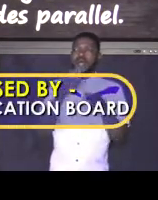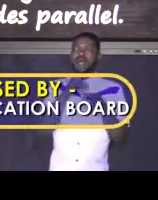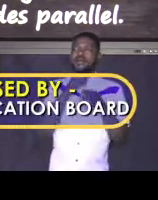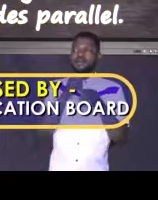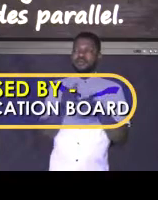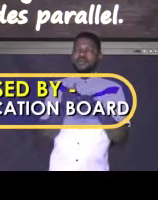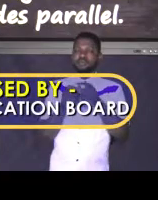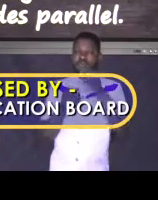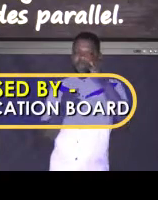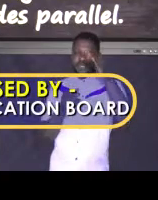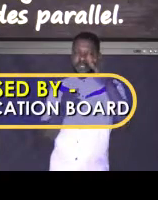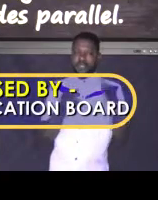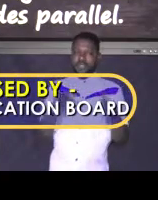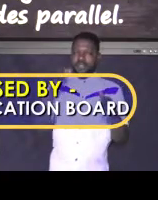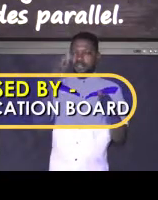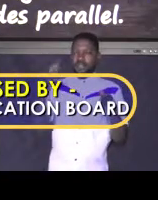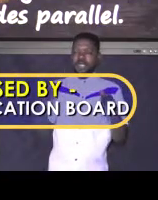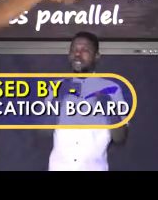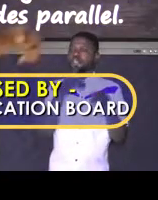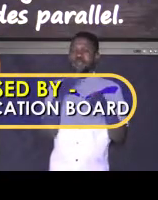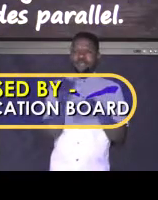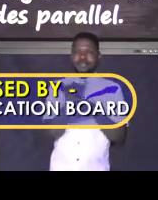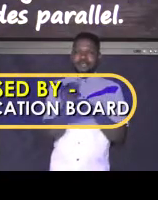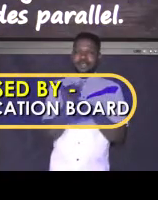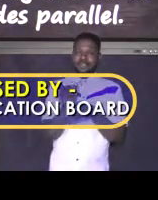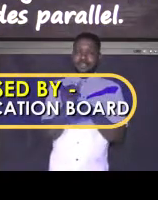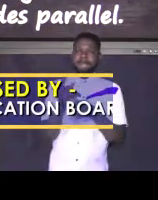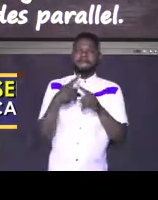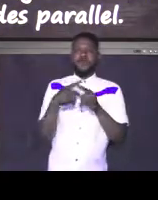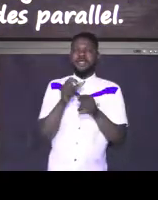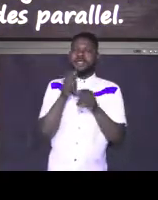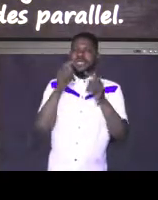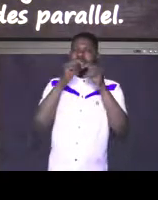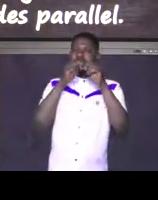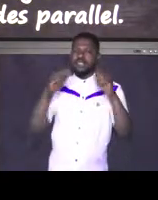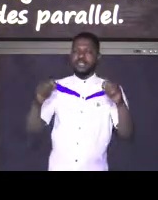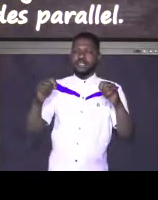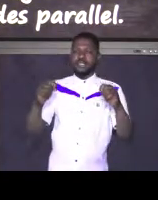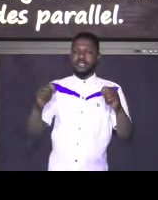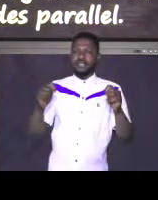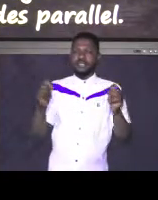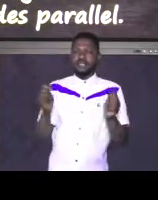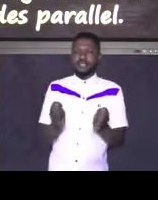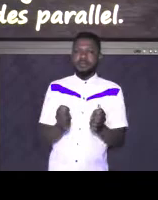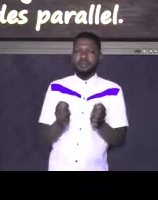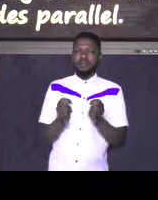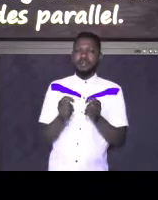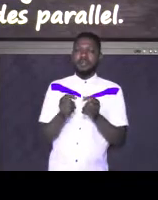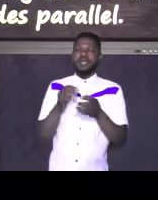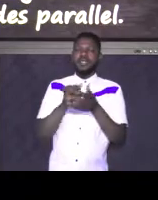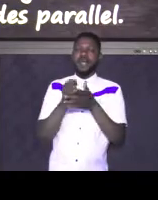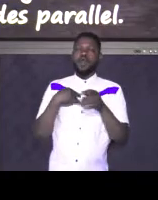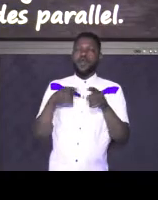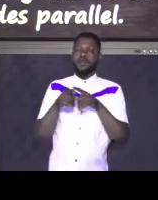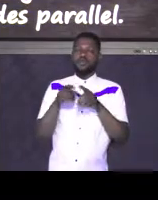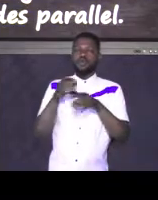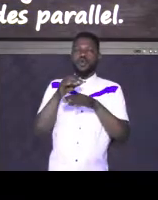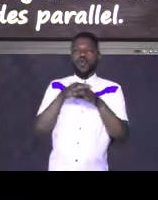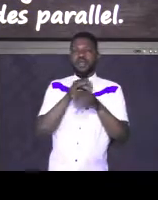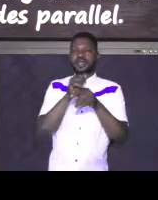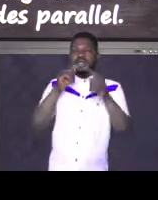not parallel. This is not parallel to this. But a trapezoid, which we also call a